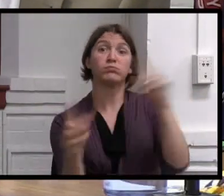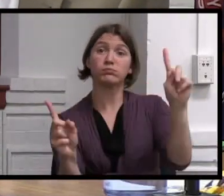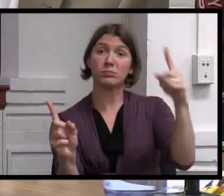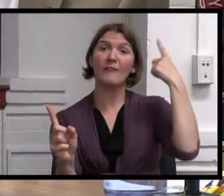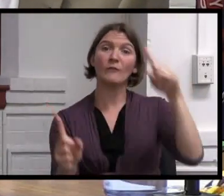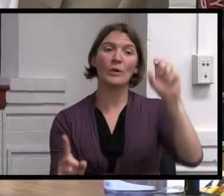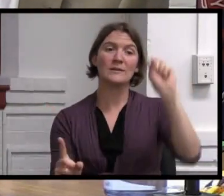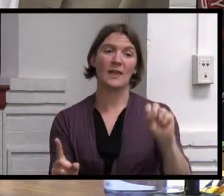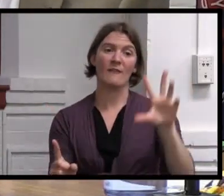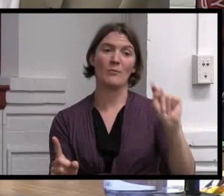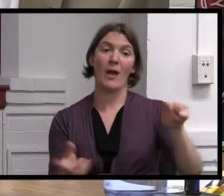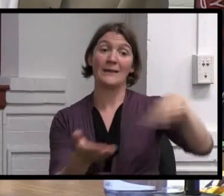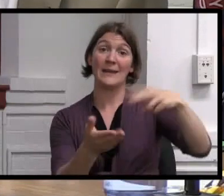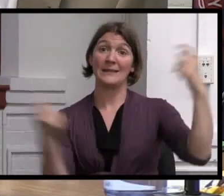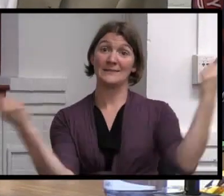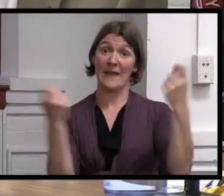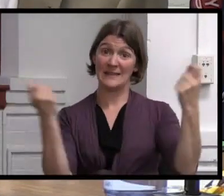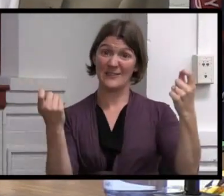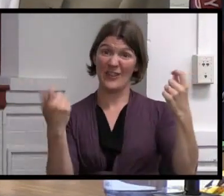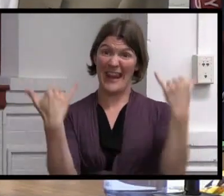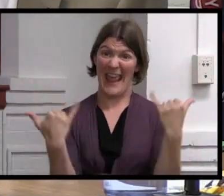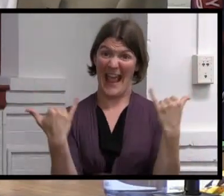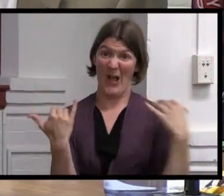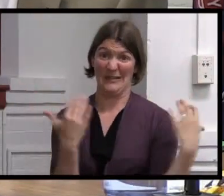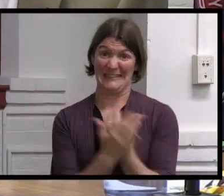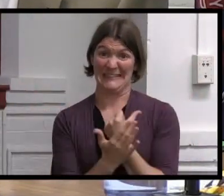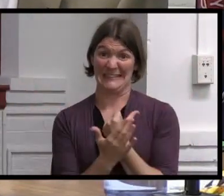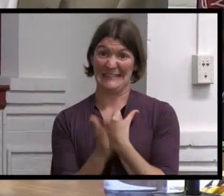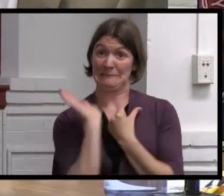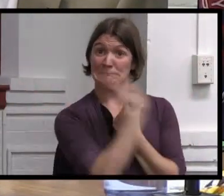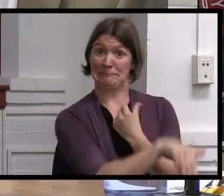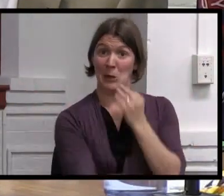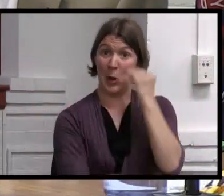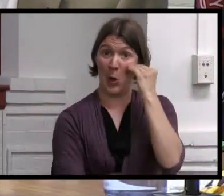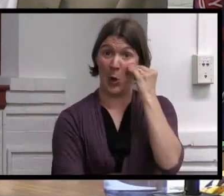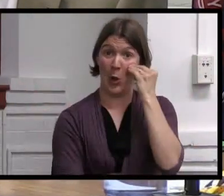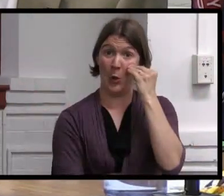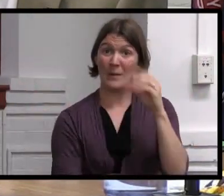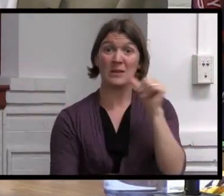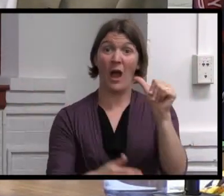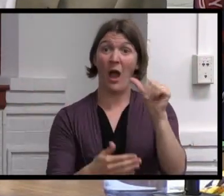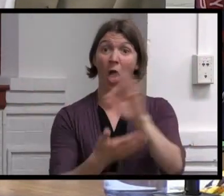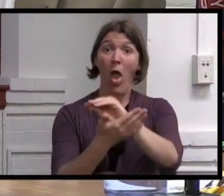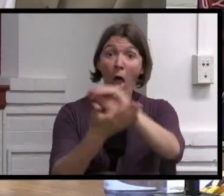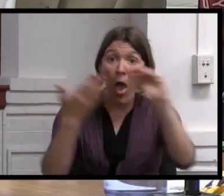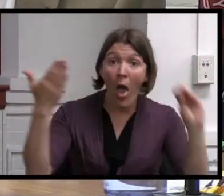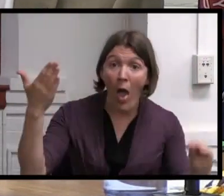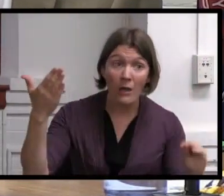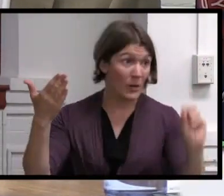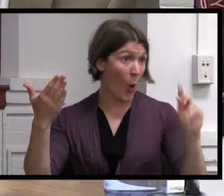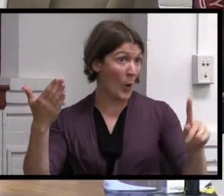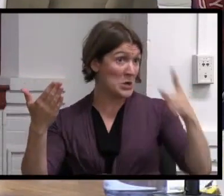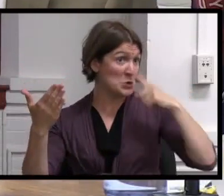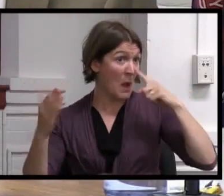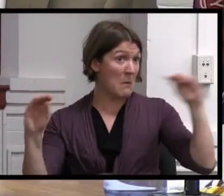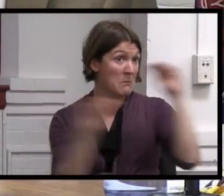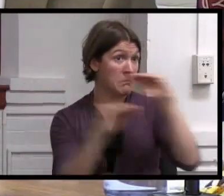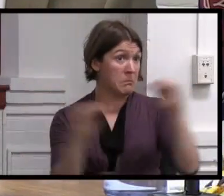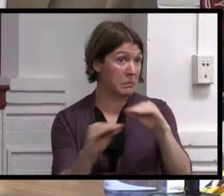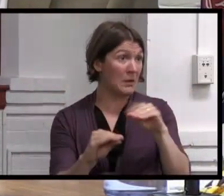for the Southern Vermont Dance Festival and we do it now as opposed to an hour and a half from now. Would that be good, Brenda?